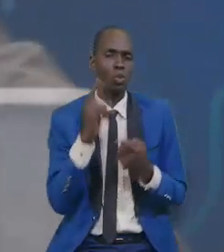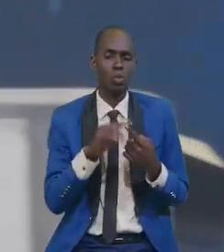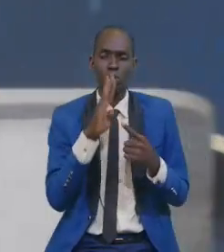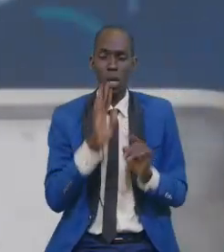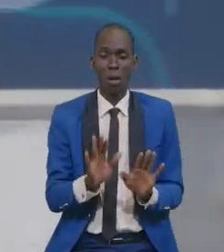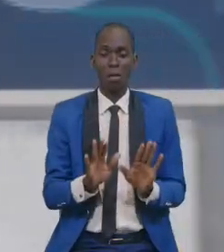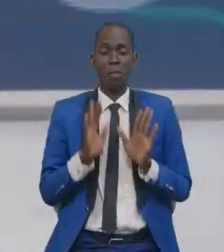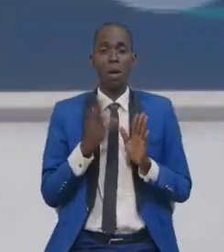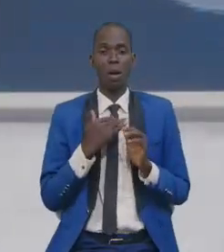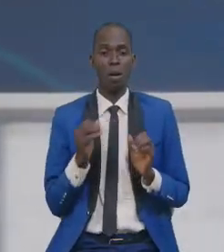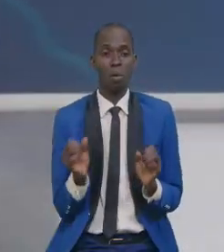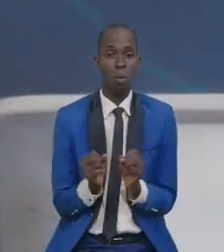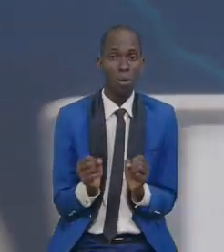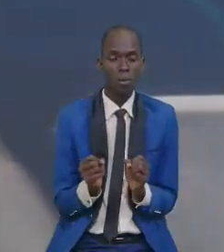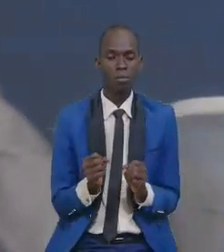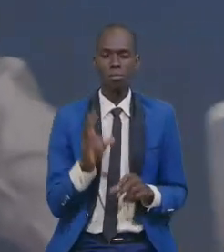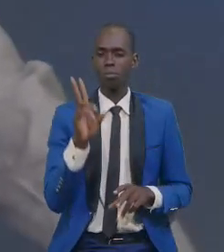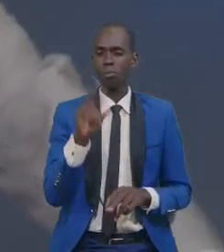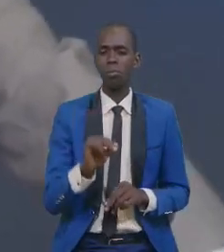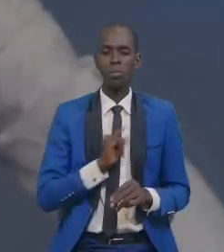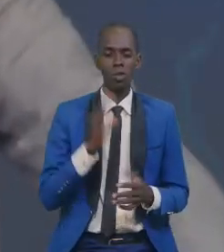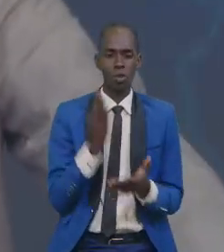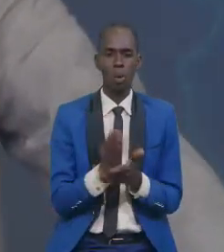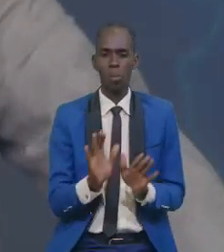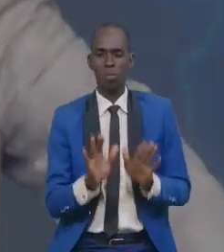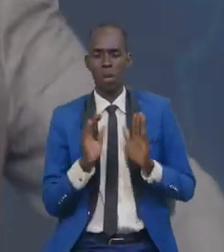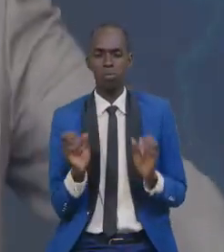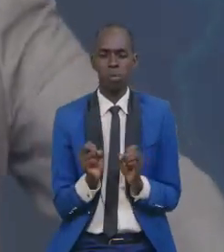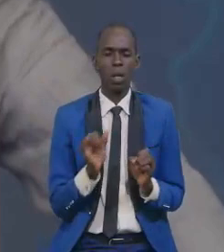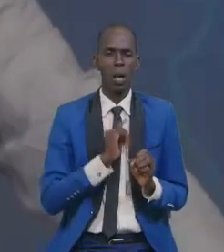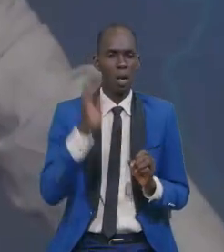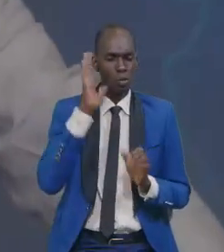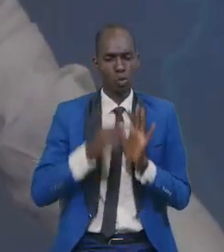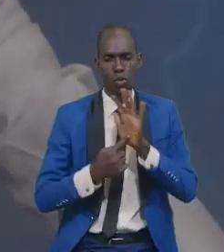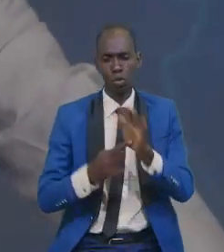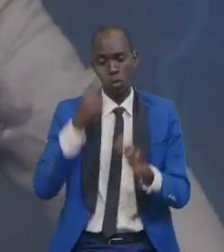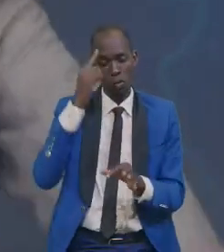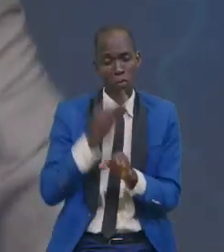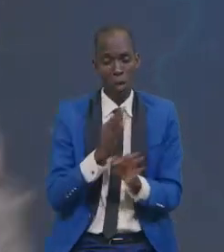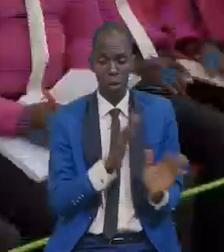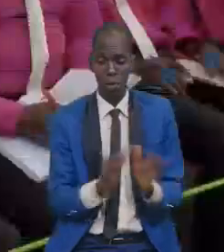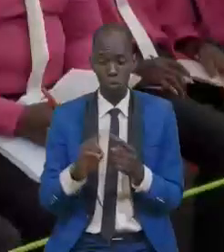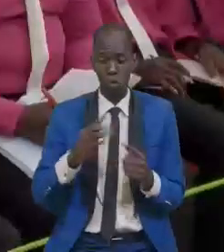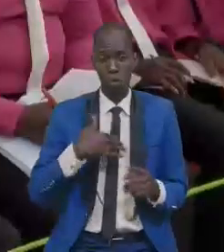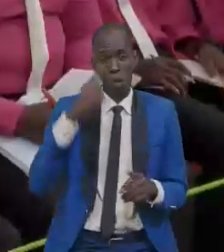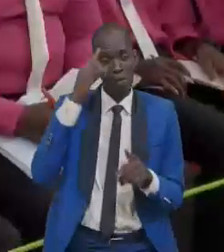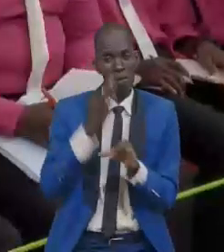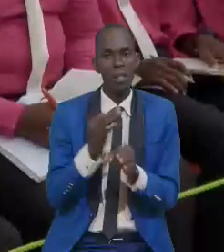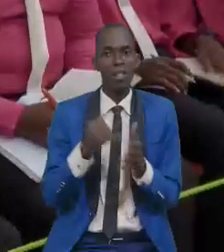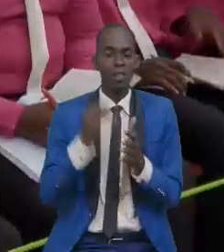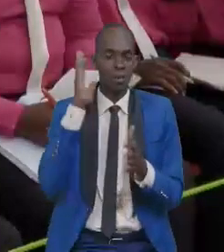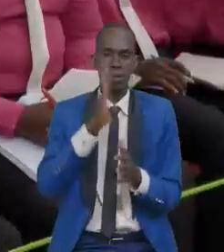going to manifest faith today, and according to my faith, it will be unto you. Something good will happen to